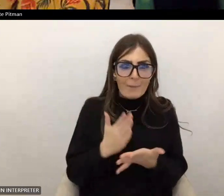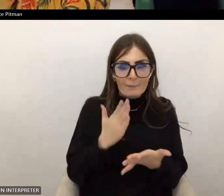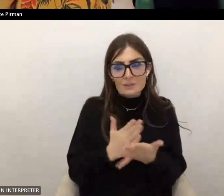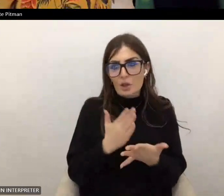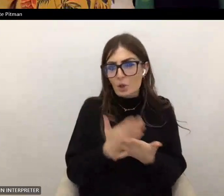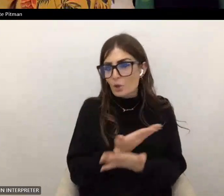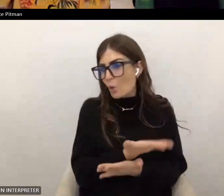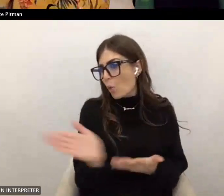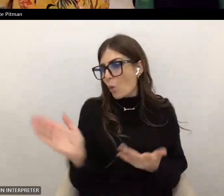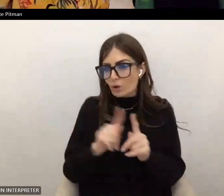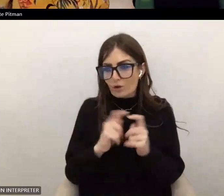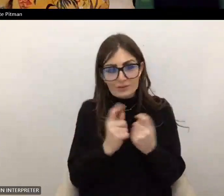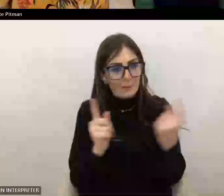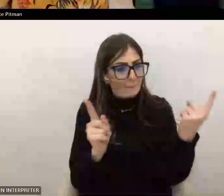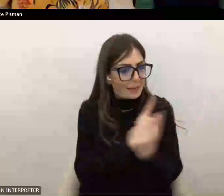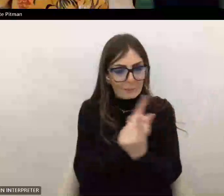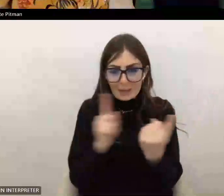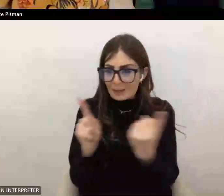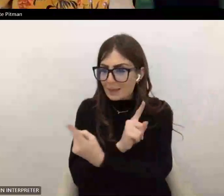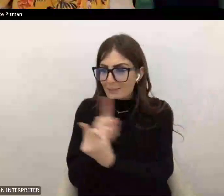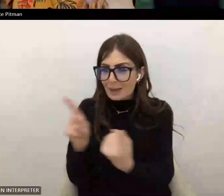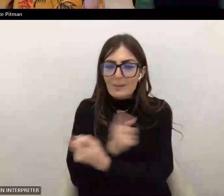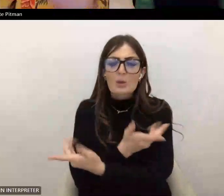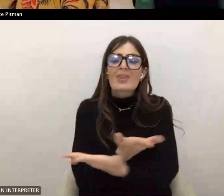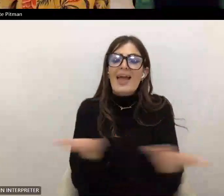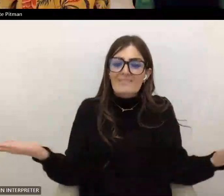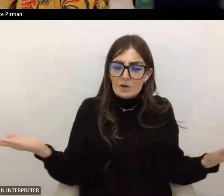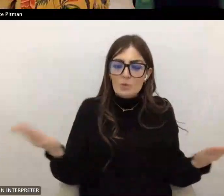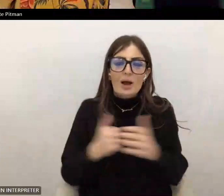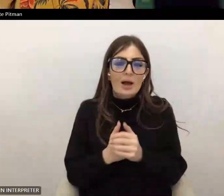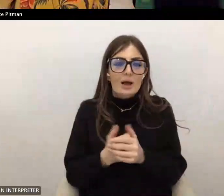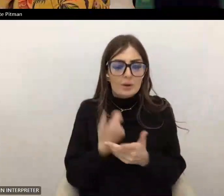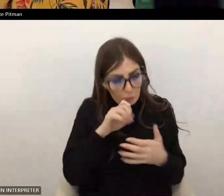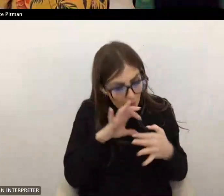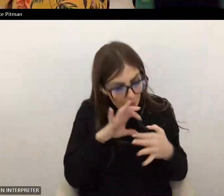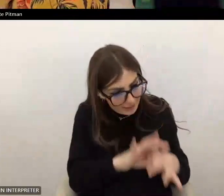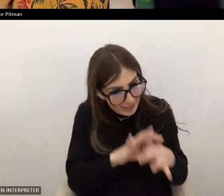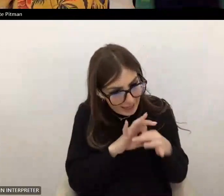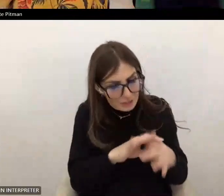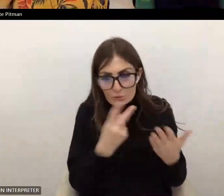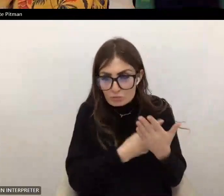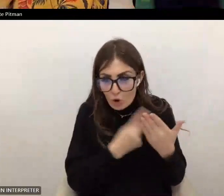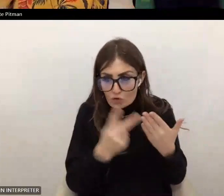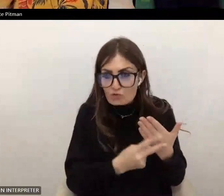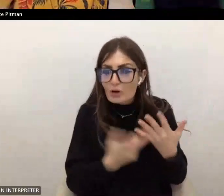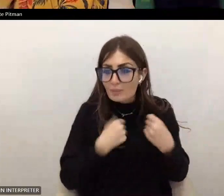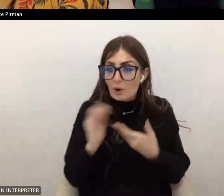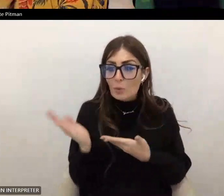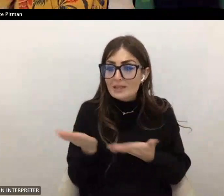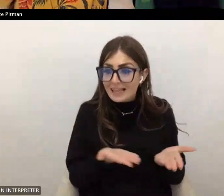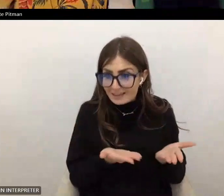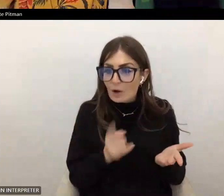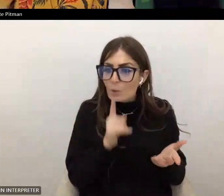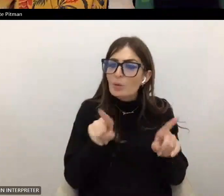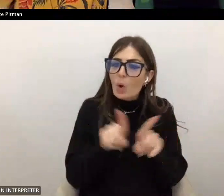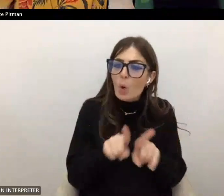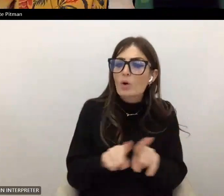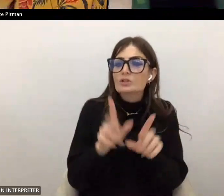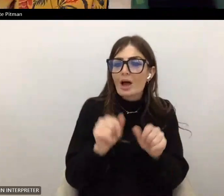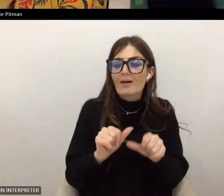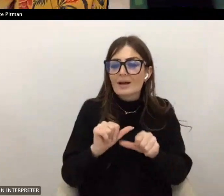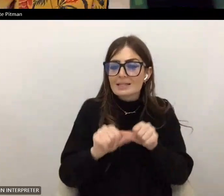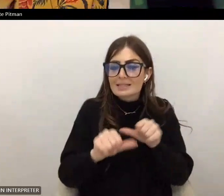teams, will meet with everyone. We will have the engagement program that we will deliver. We'll also have a series